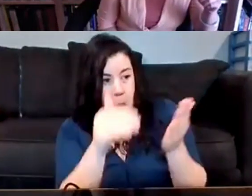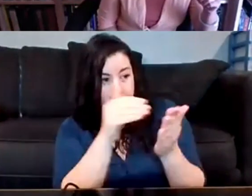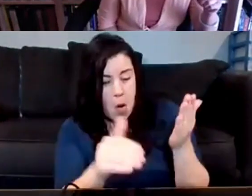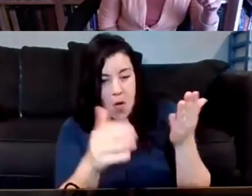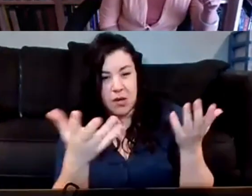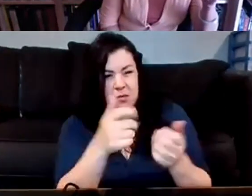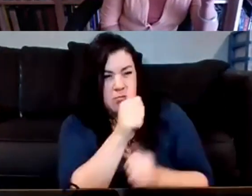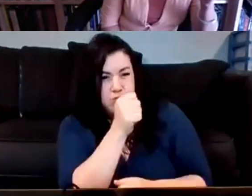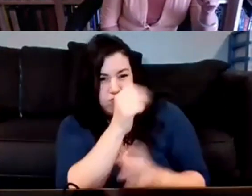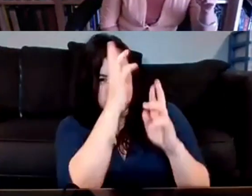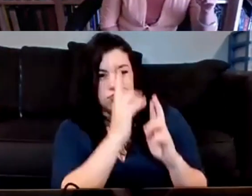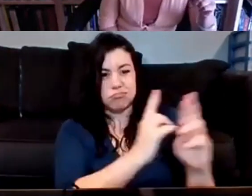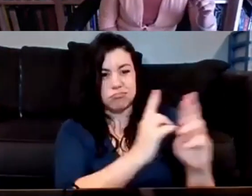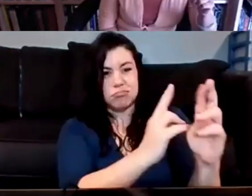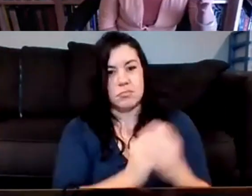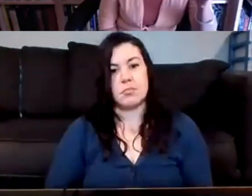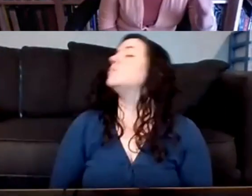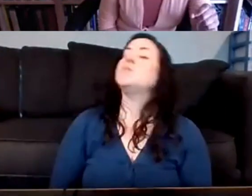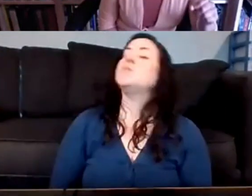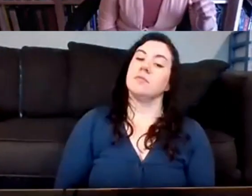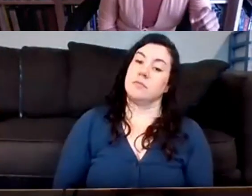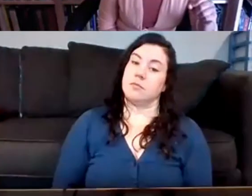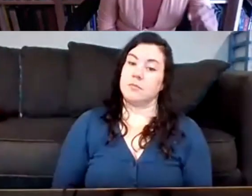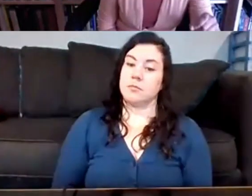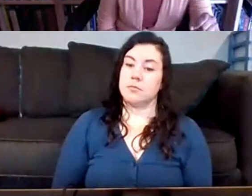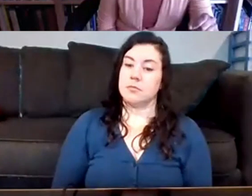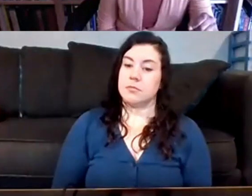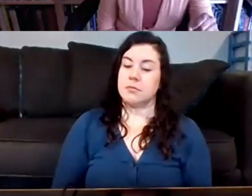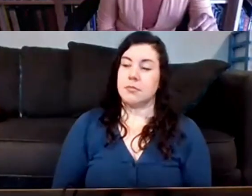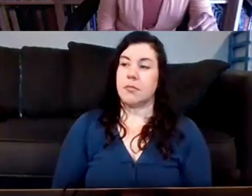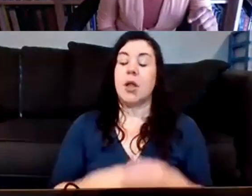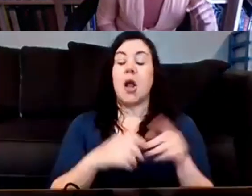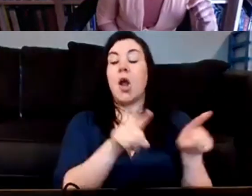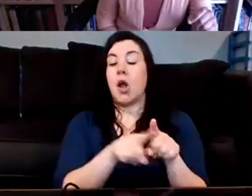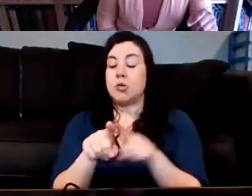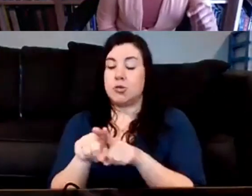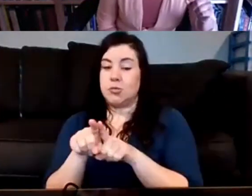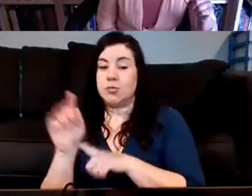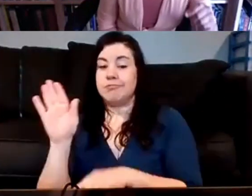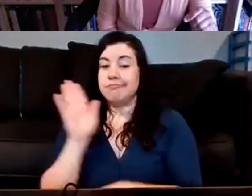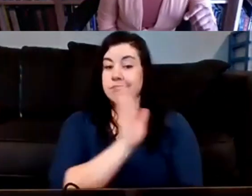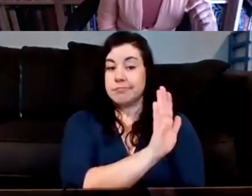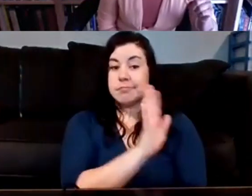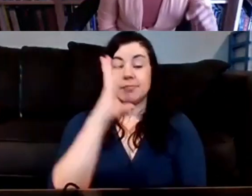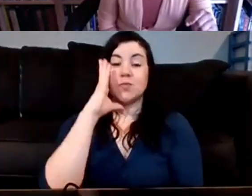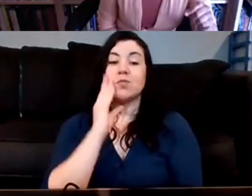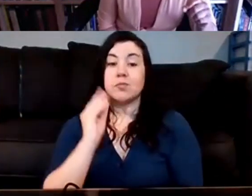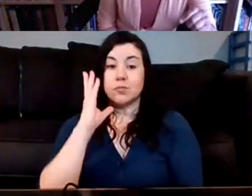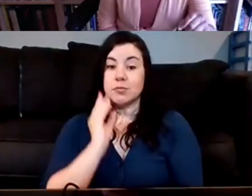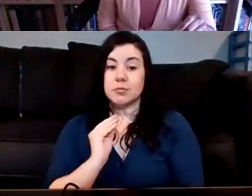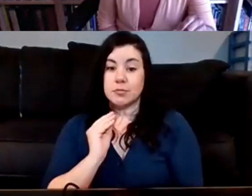I add to that? It's about allowing them the integrity of their experiences, allowing them the integrity of their